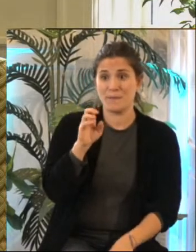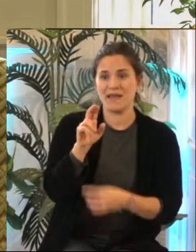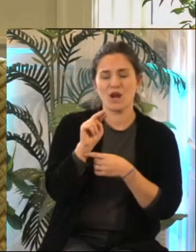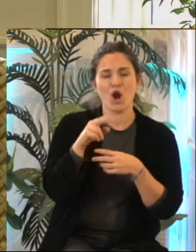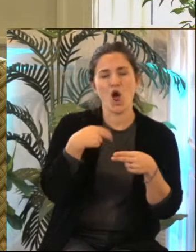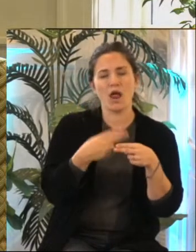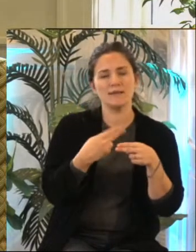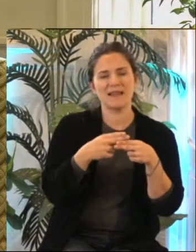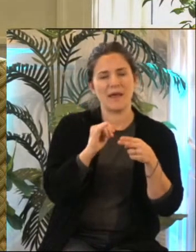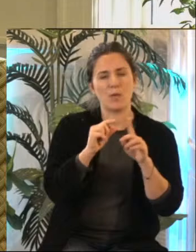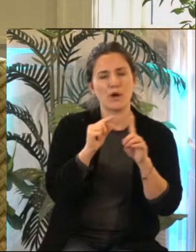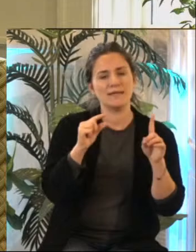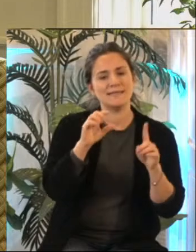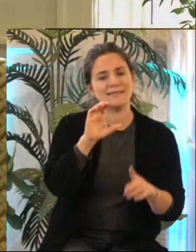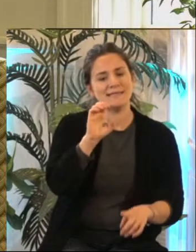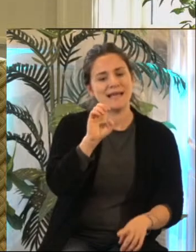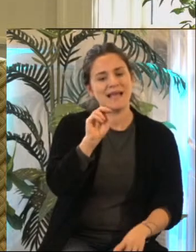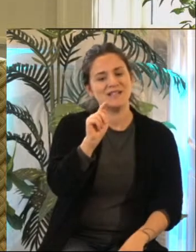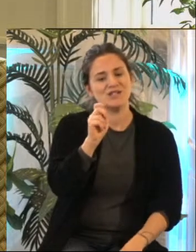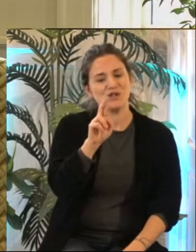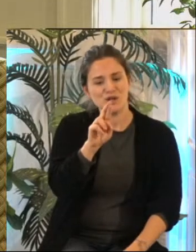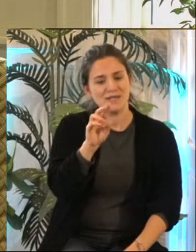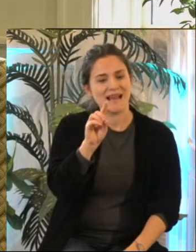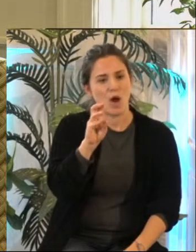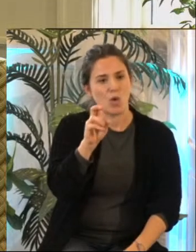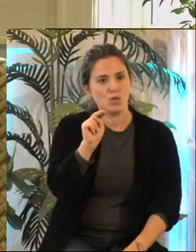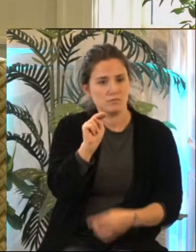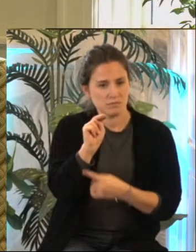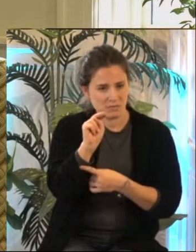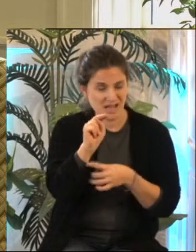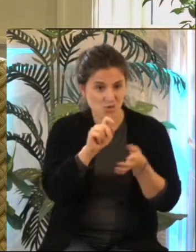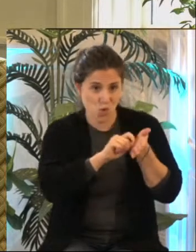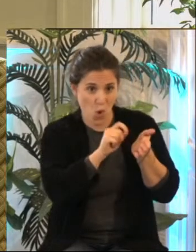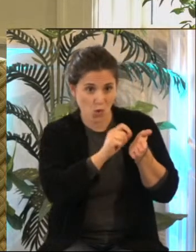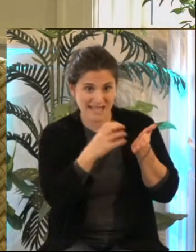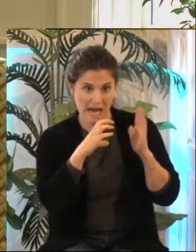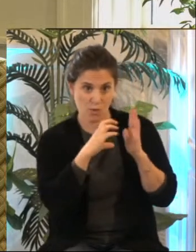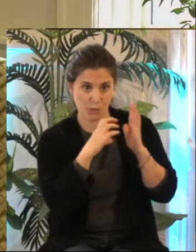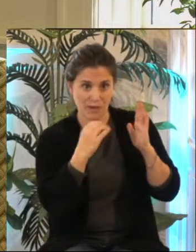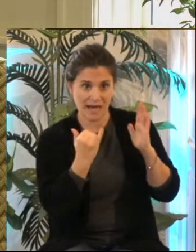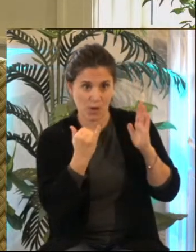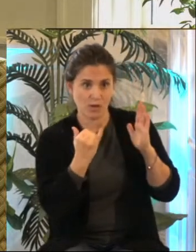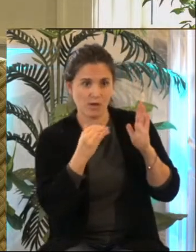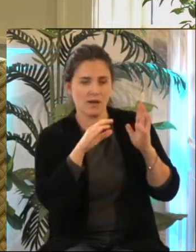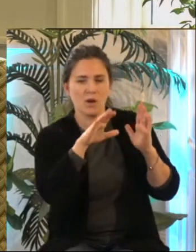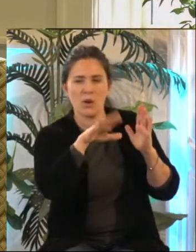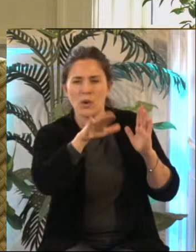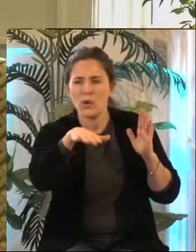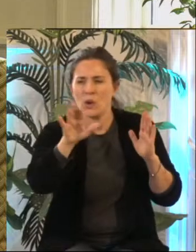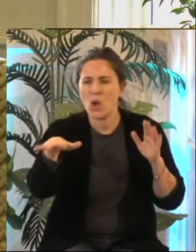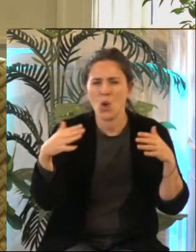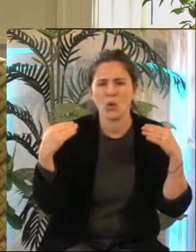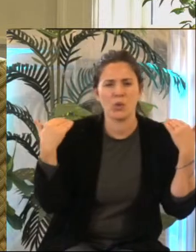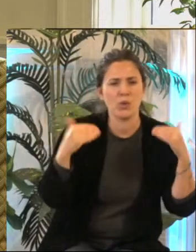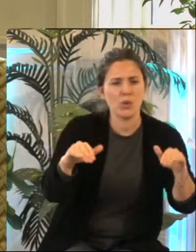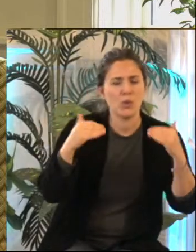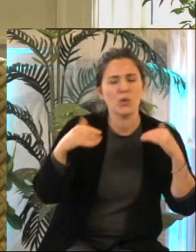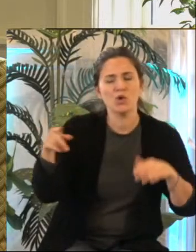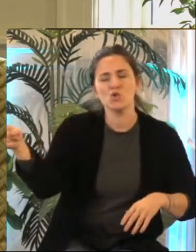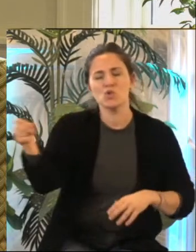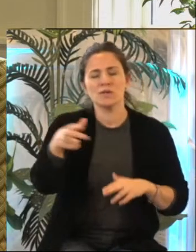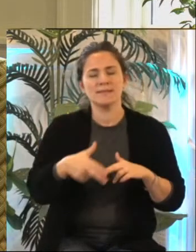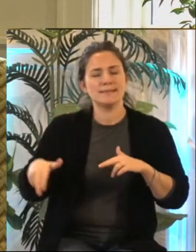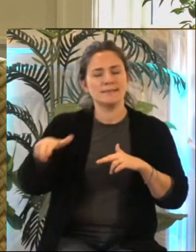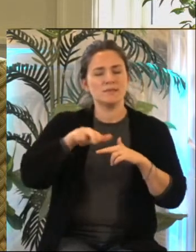down. And this is what he wrote. How good it is to center down, to sit